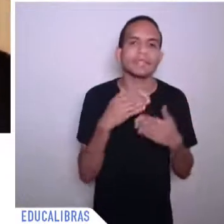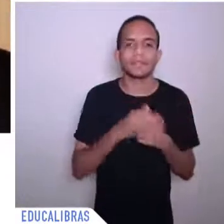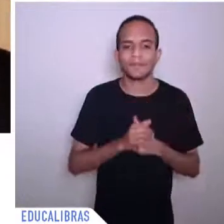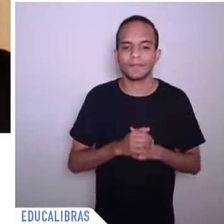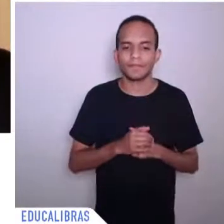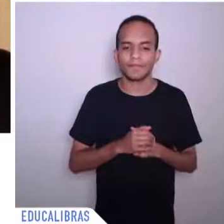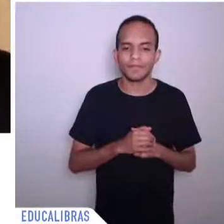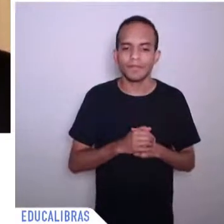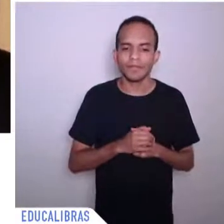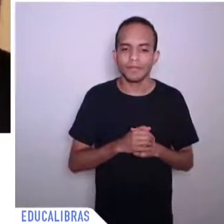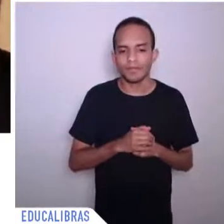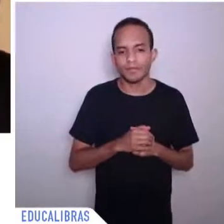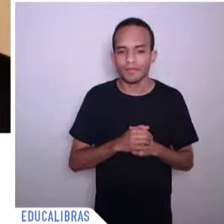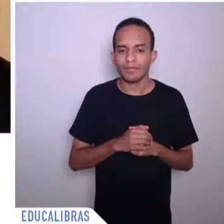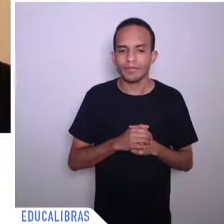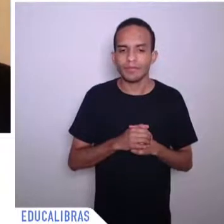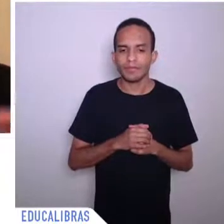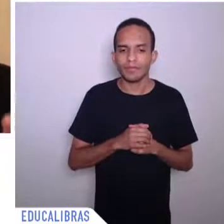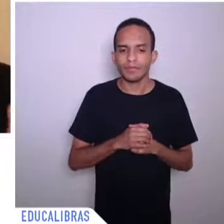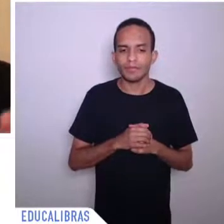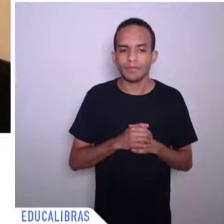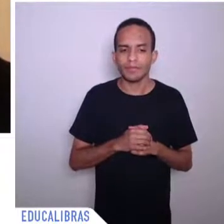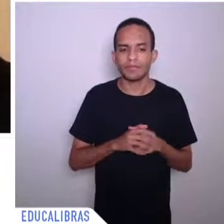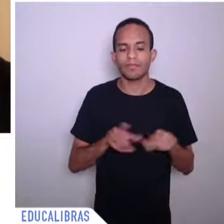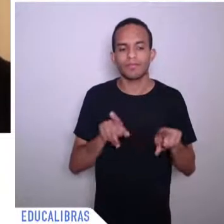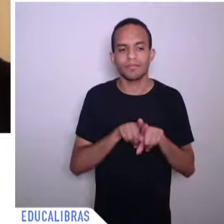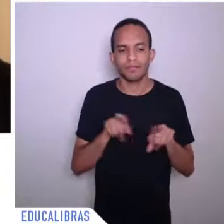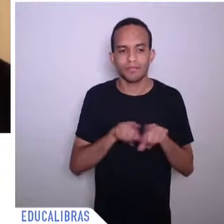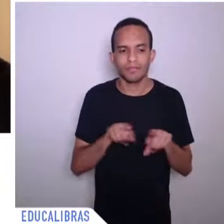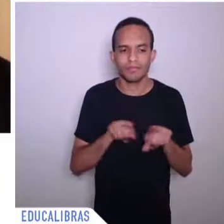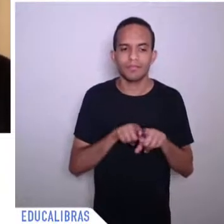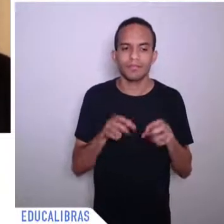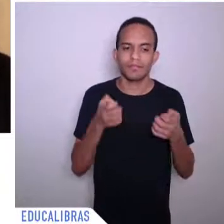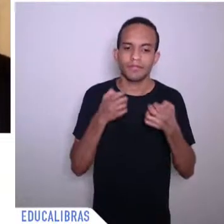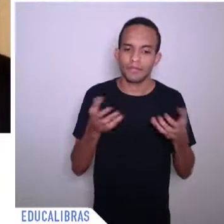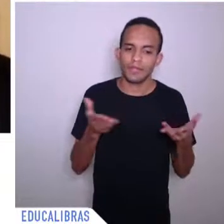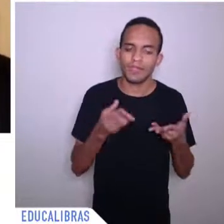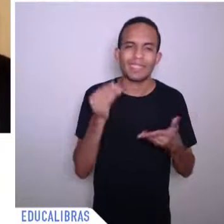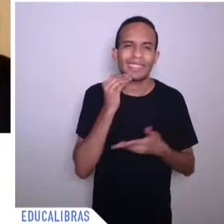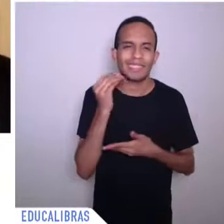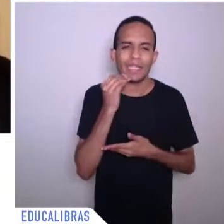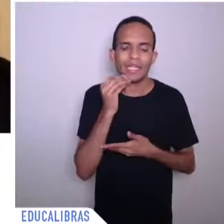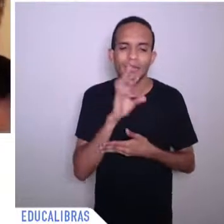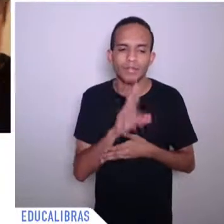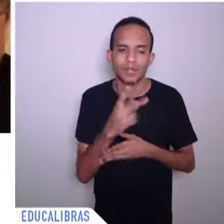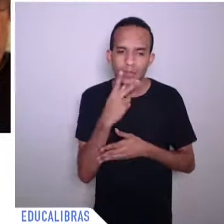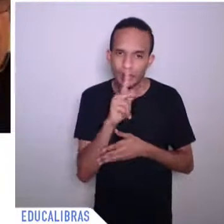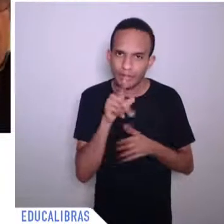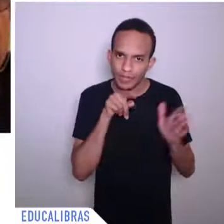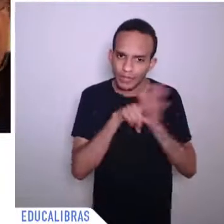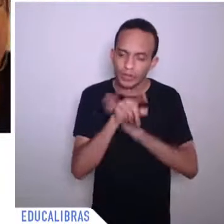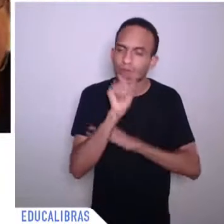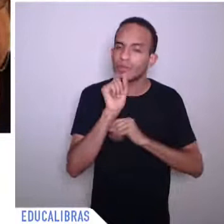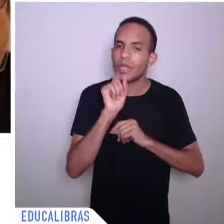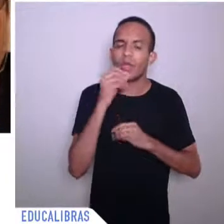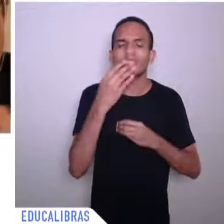This conversation and exchange of experiences is just great. Trying to answer your